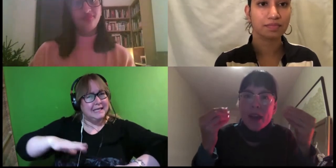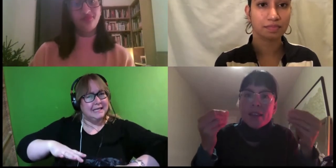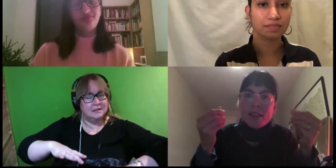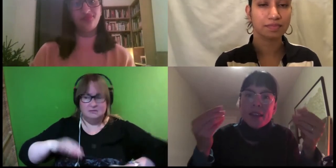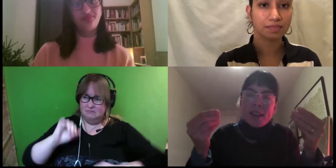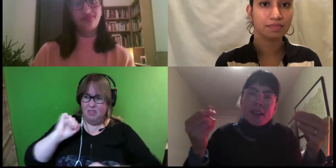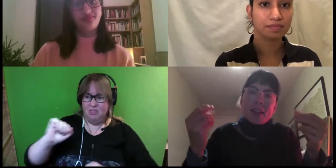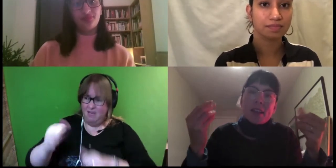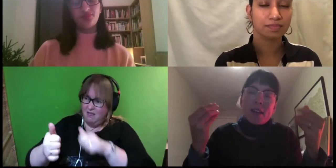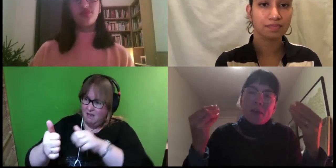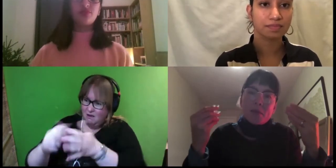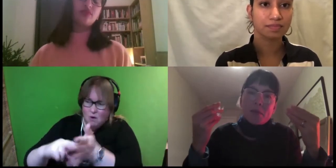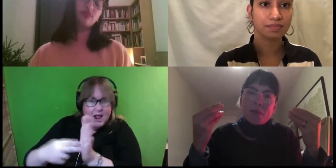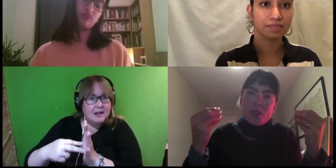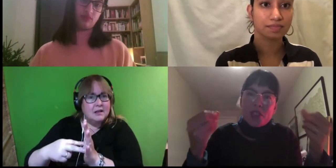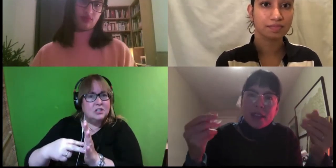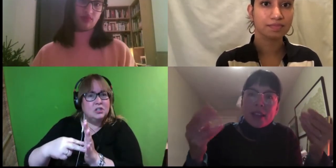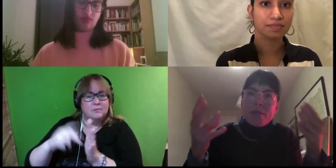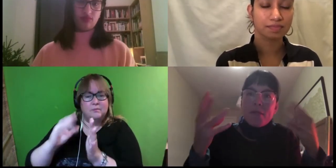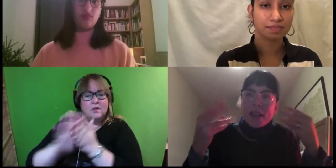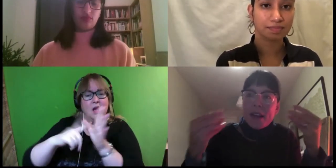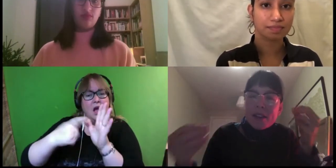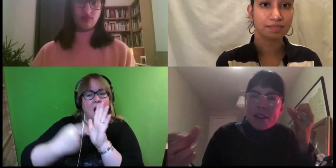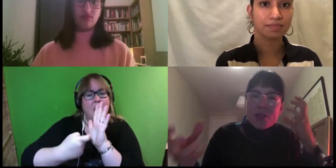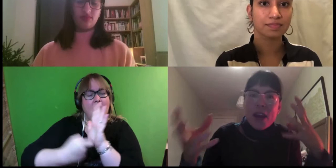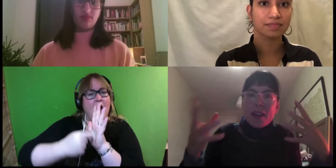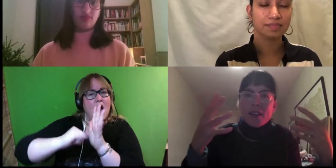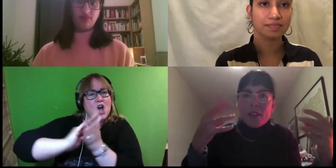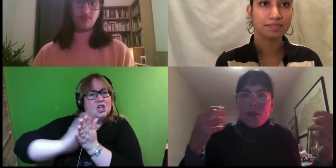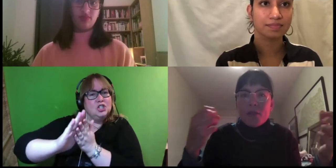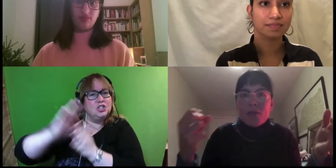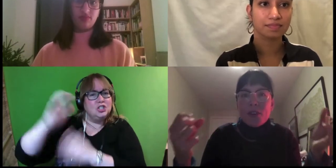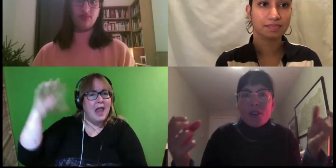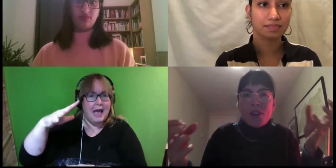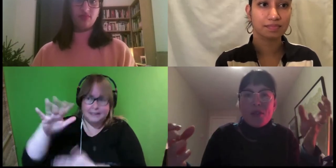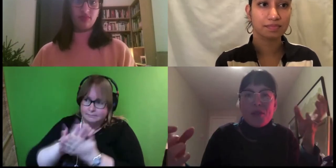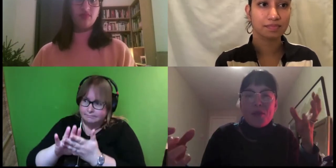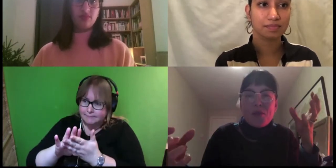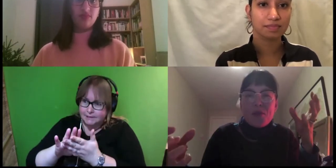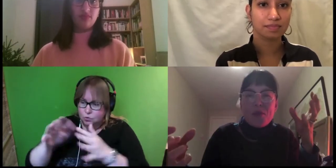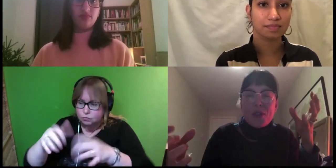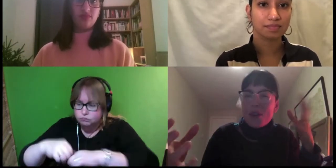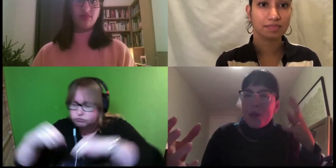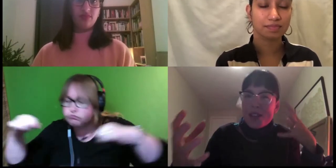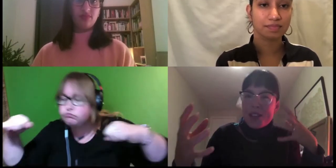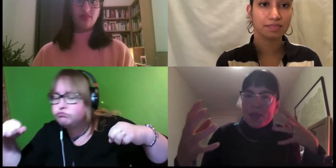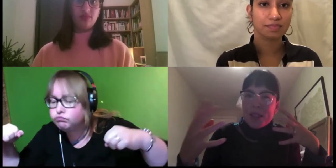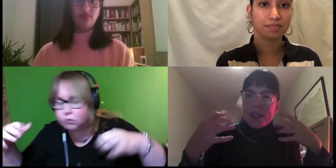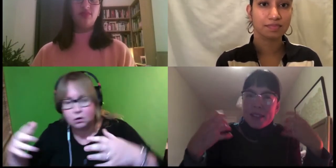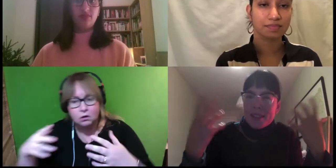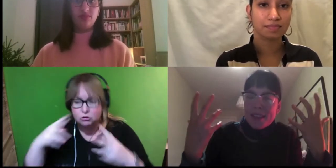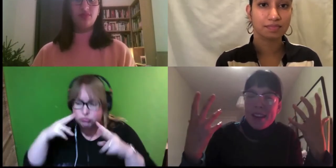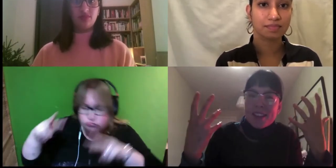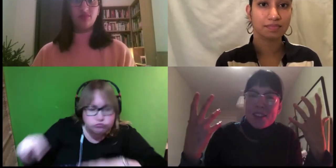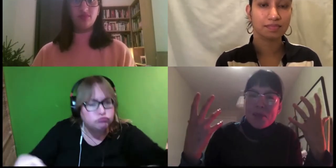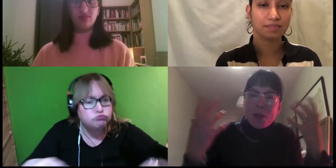try and do it gently and find out the strands of the question, because